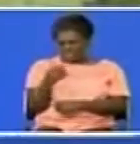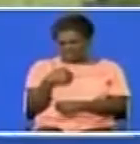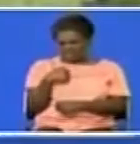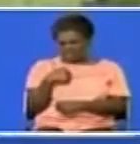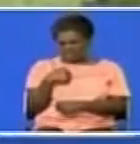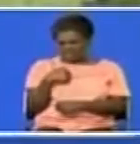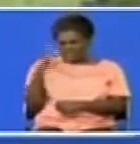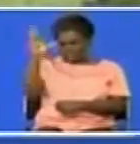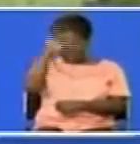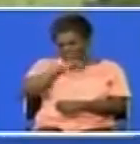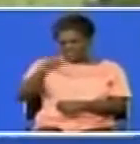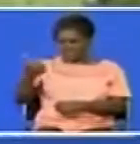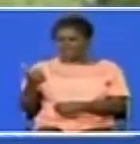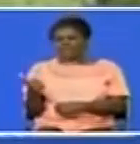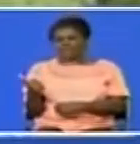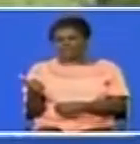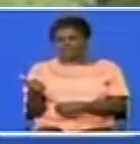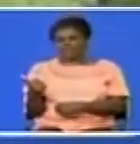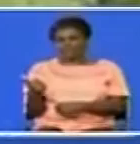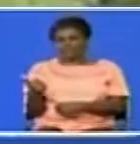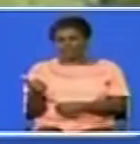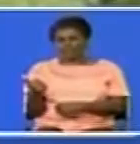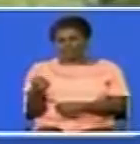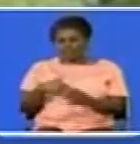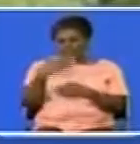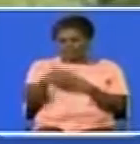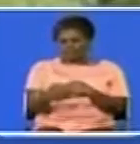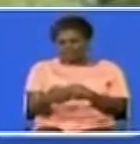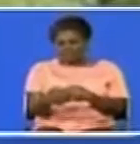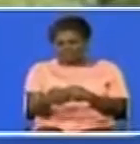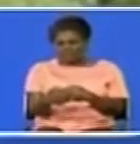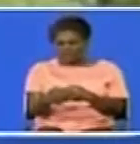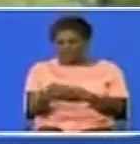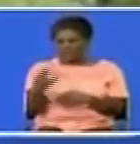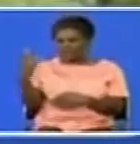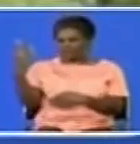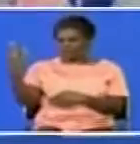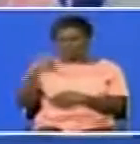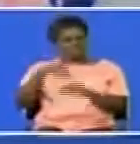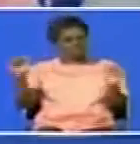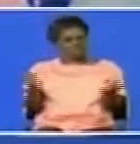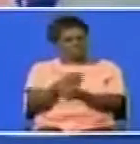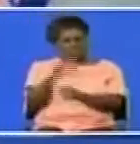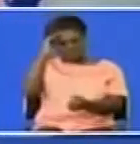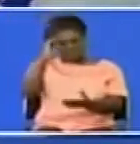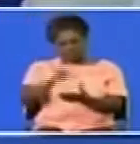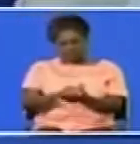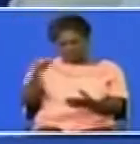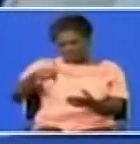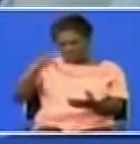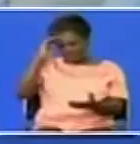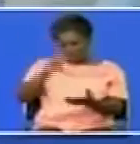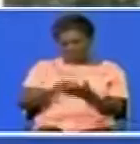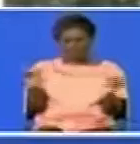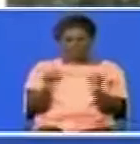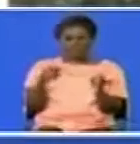birdie. I missed another Nigo. Then after hole number four, I couldn't believe it. Even today again, siwezi